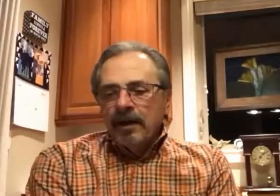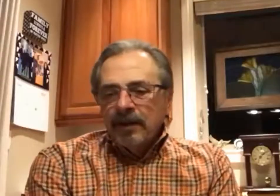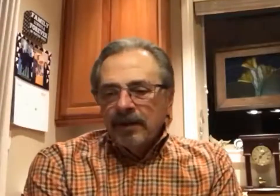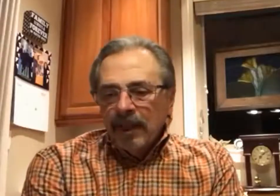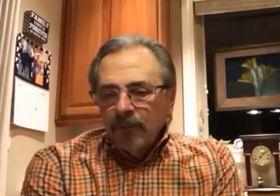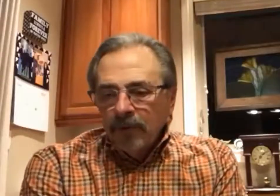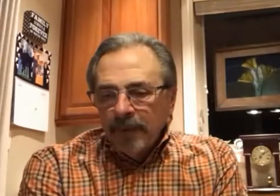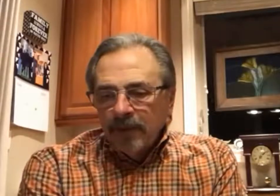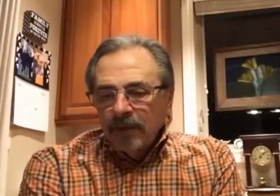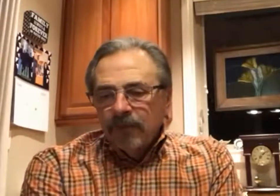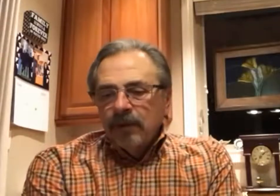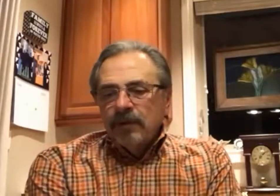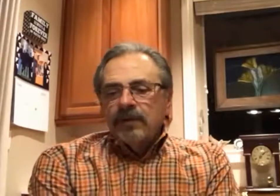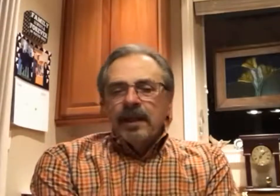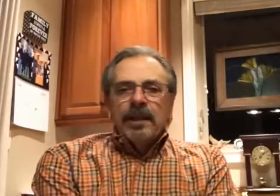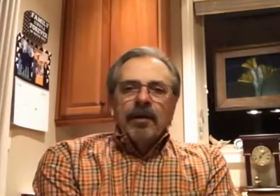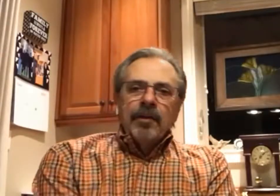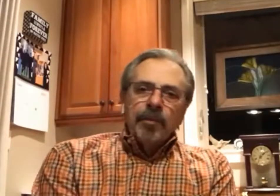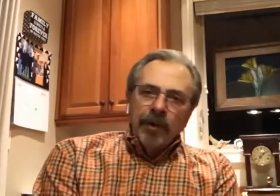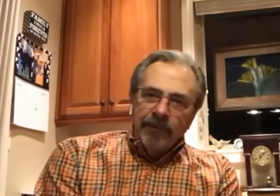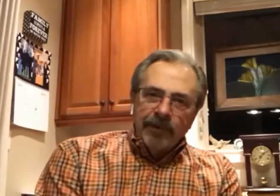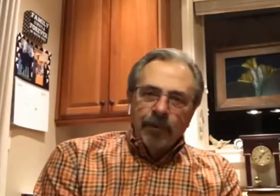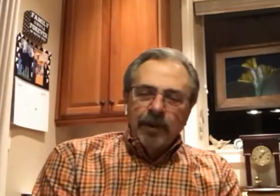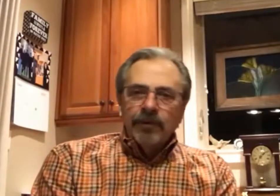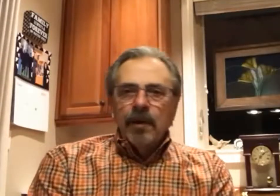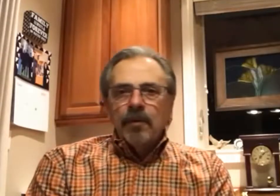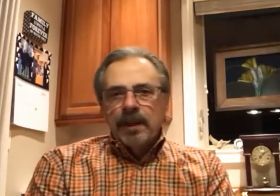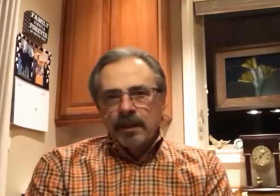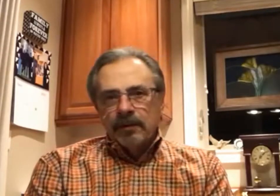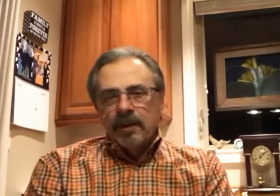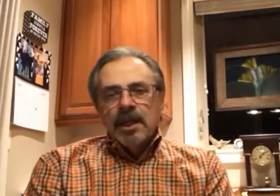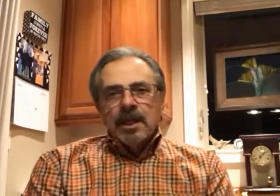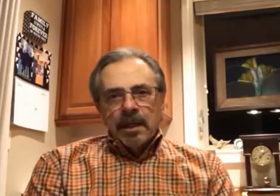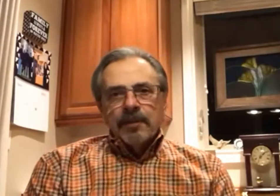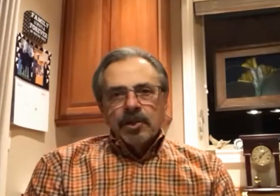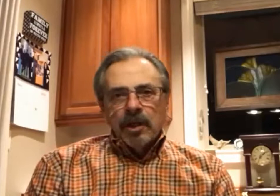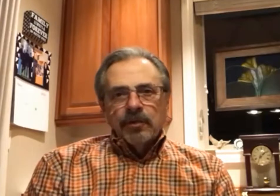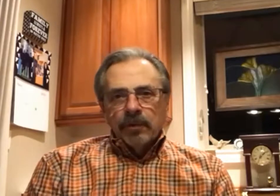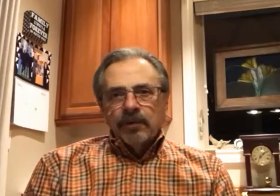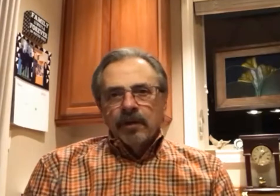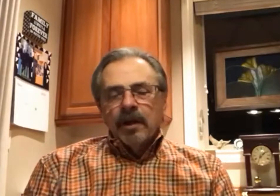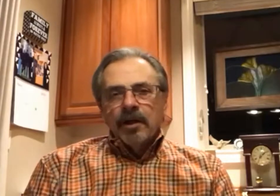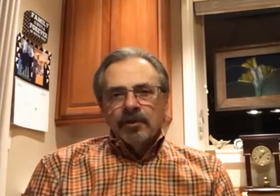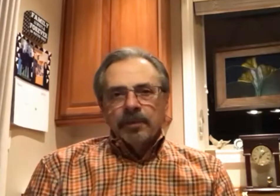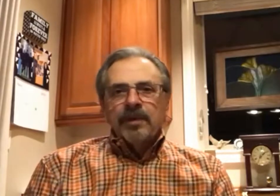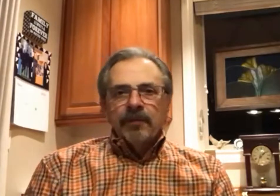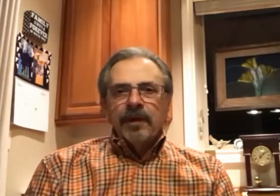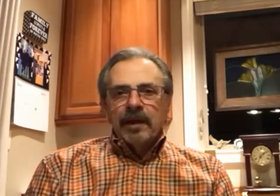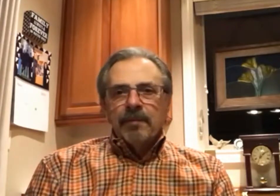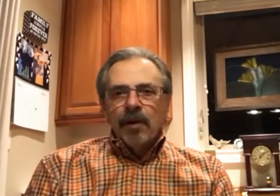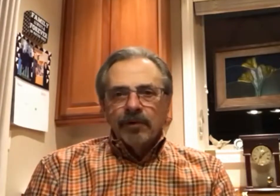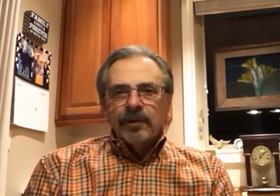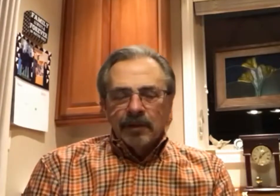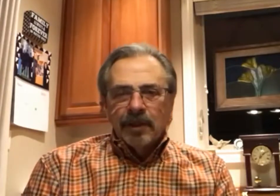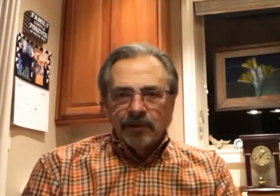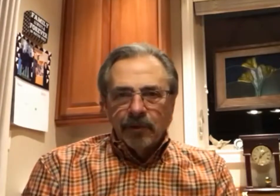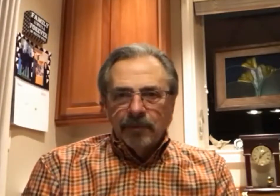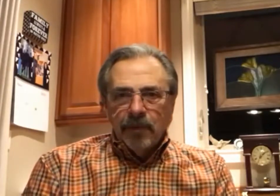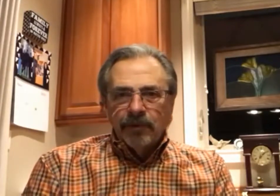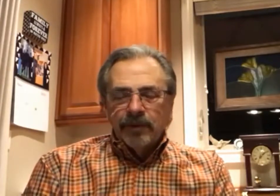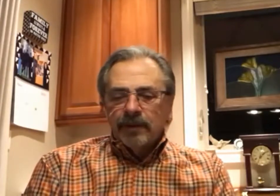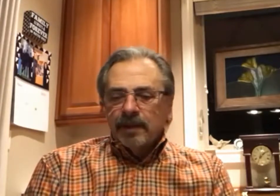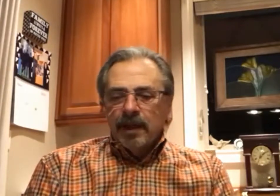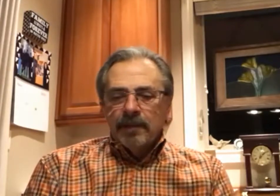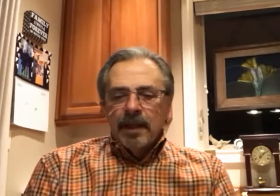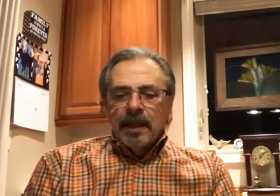think, Dale, it would have been good for you to sit in on the previous one as well, because climate change was specifically